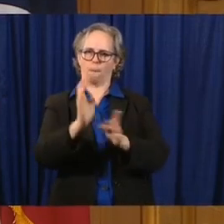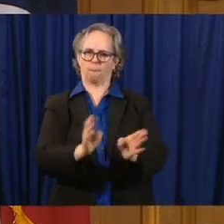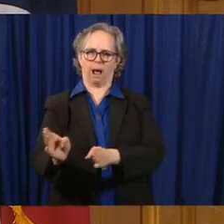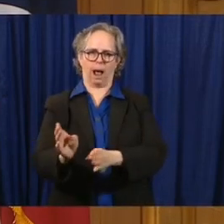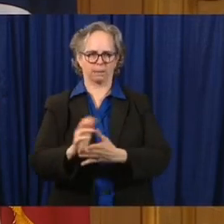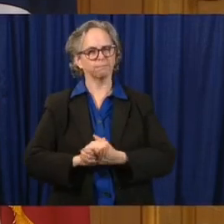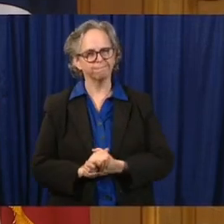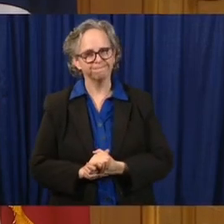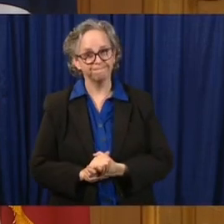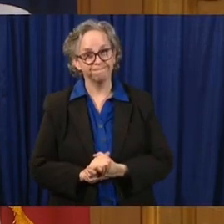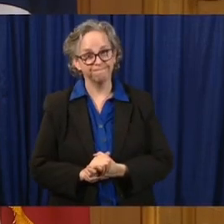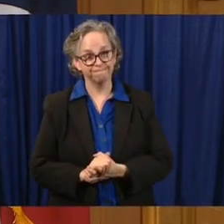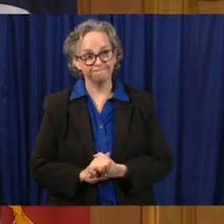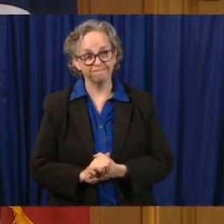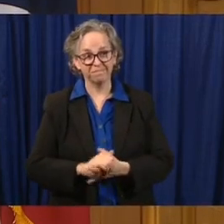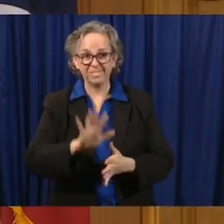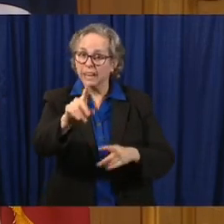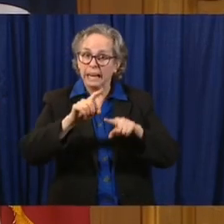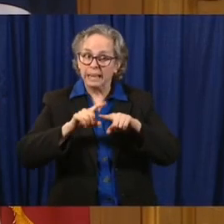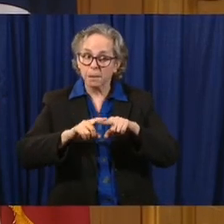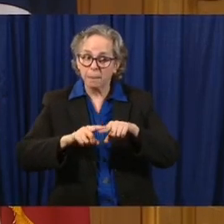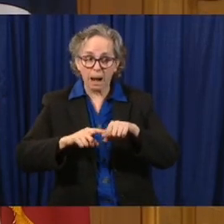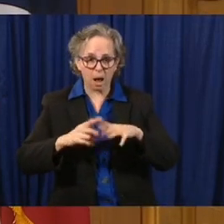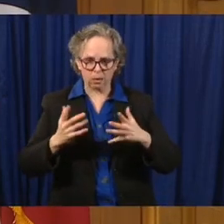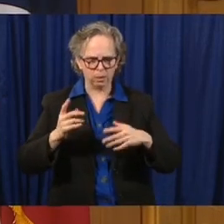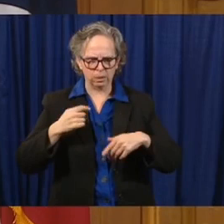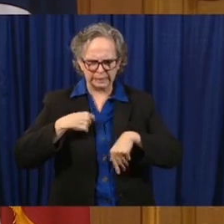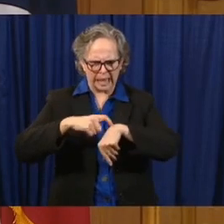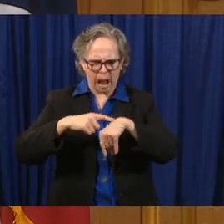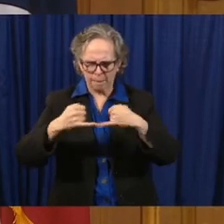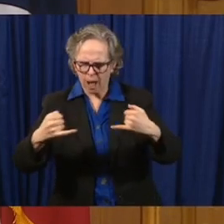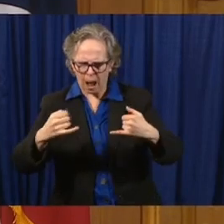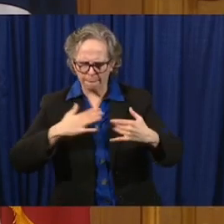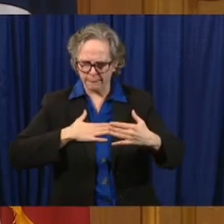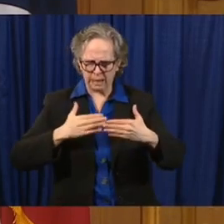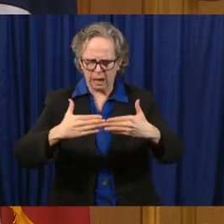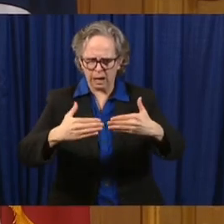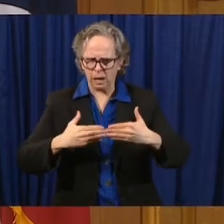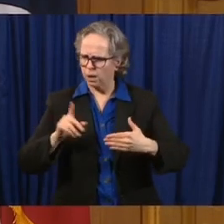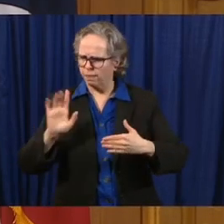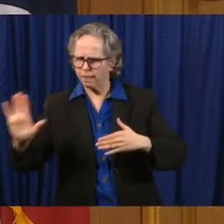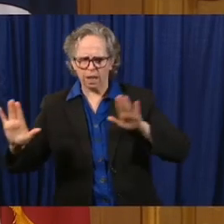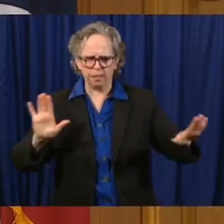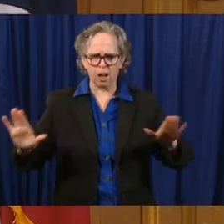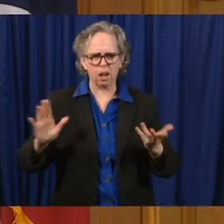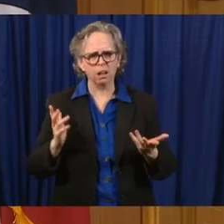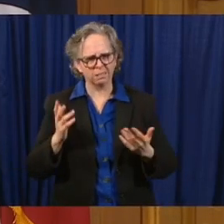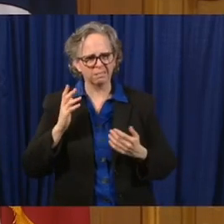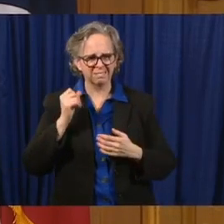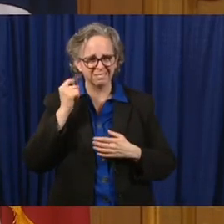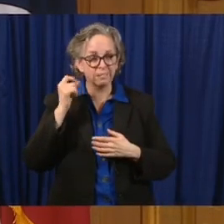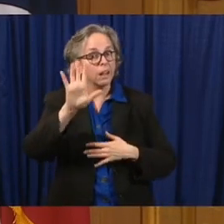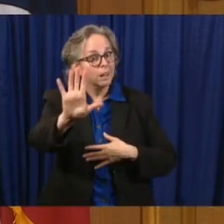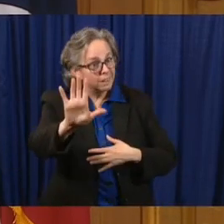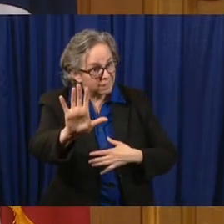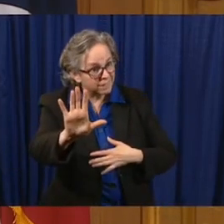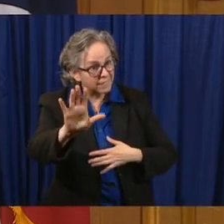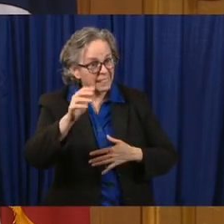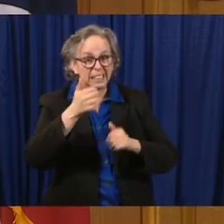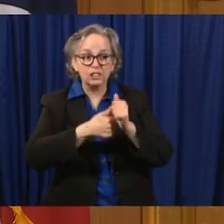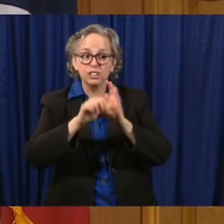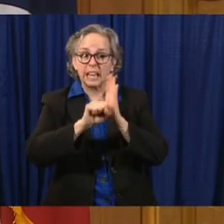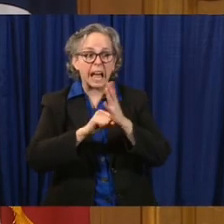Nebraska is. I mean, every state is in a different place, and so the plan that every state will have to